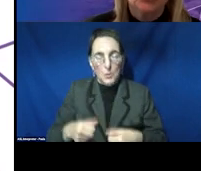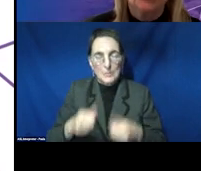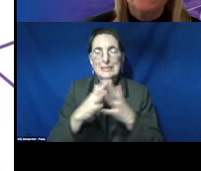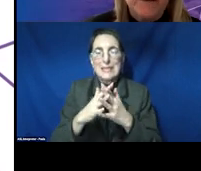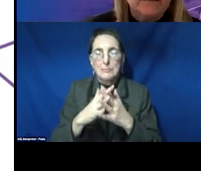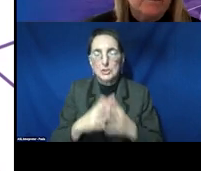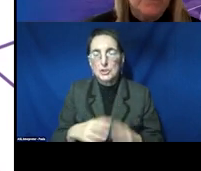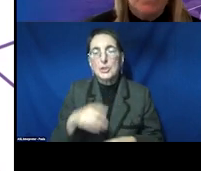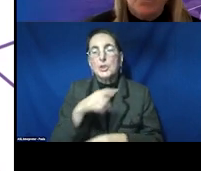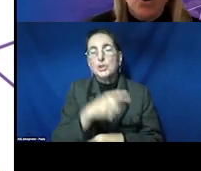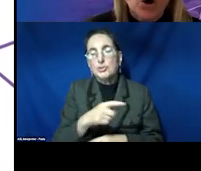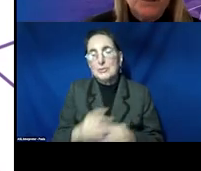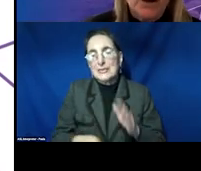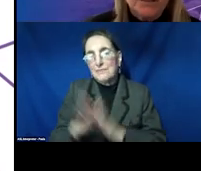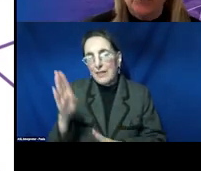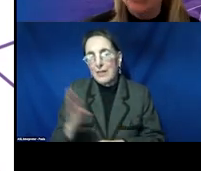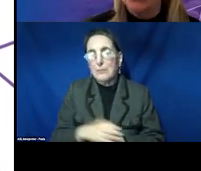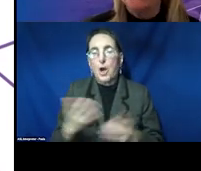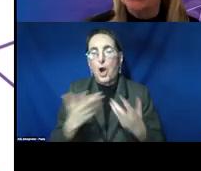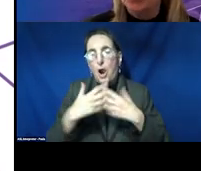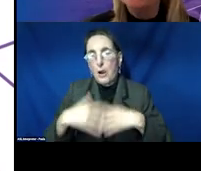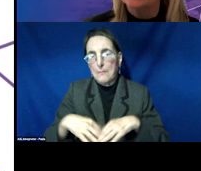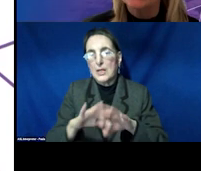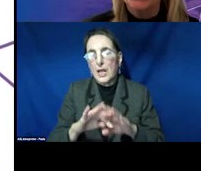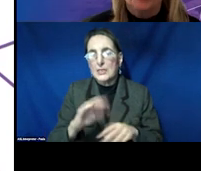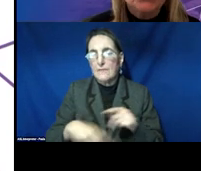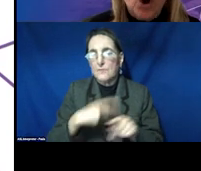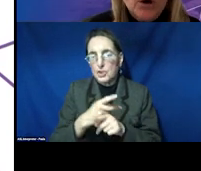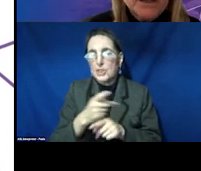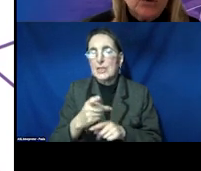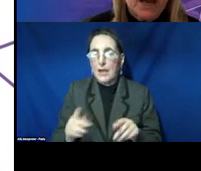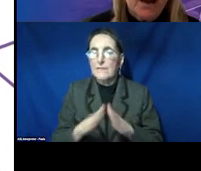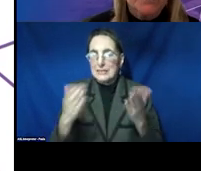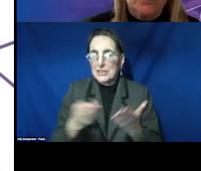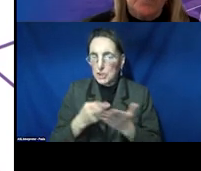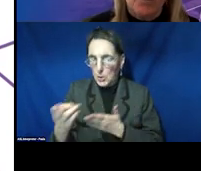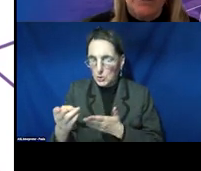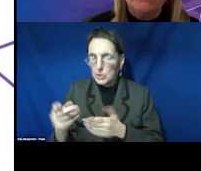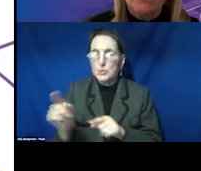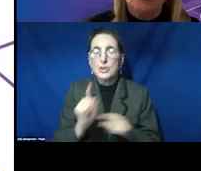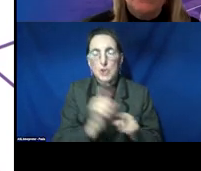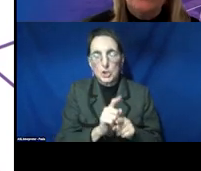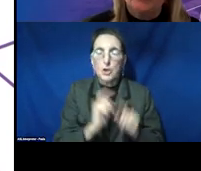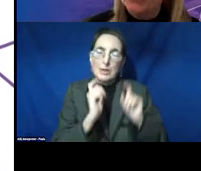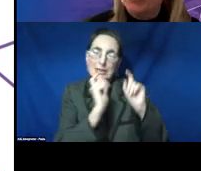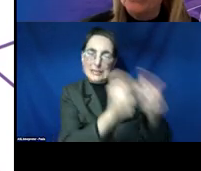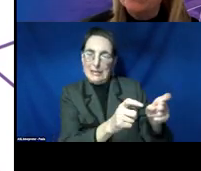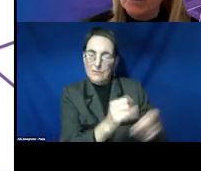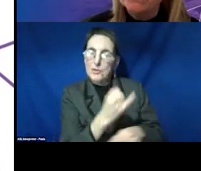to develop a harmonized version of disclosures was also tasked with